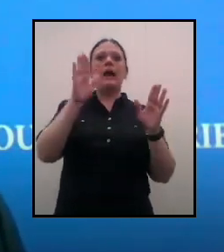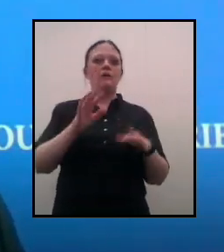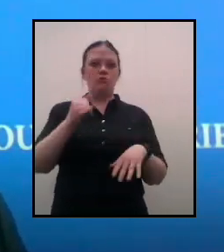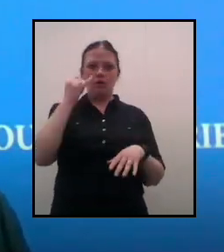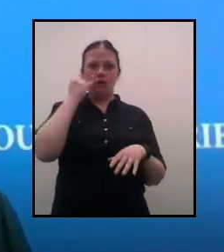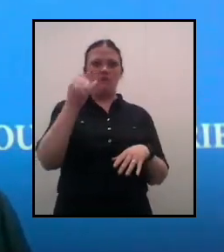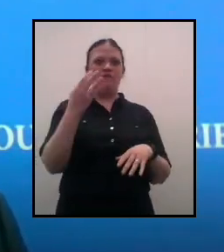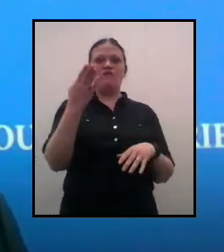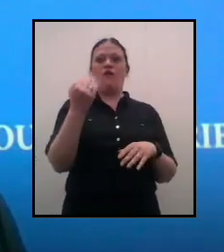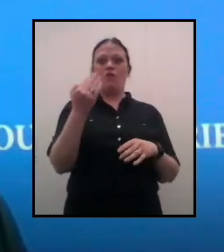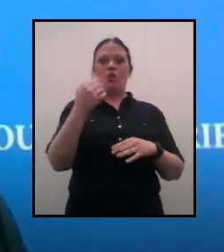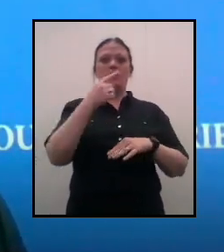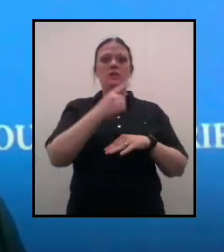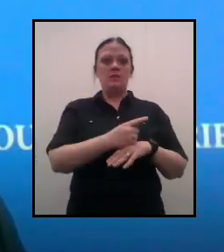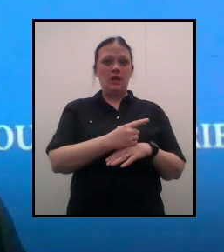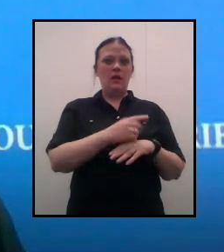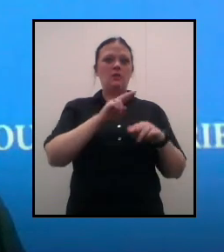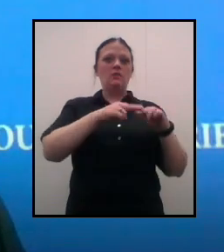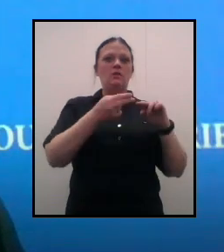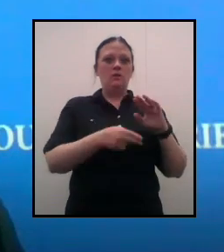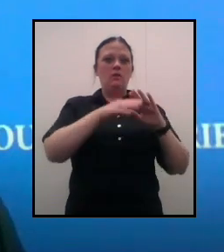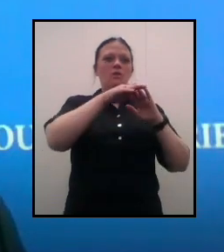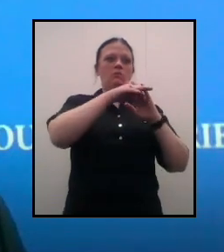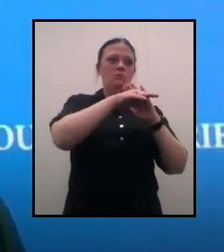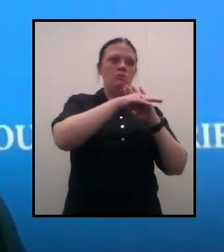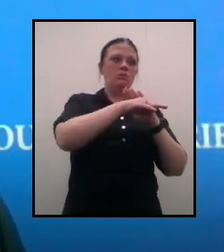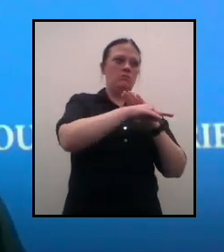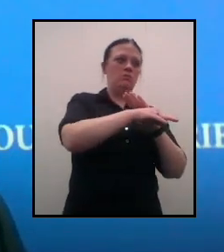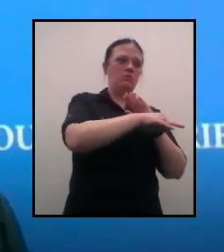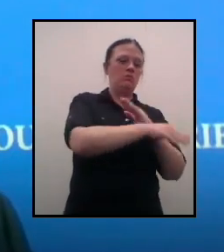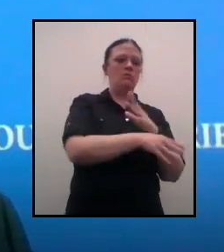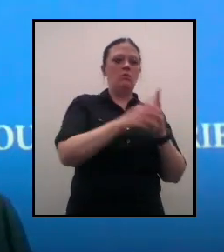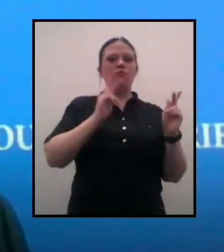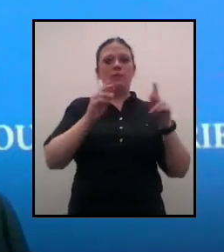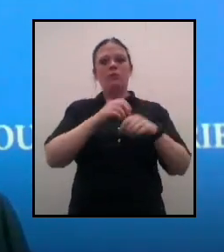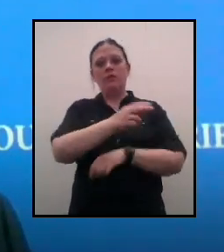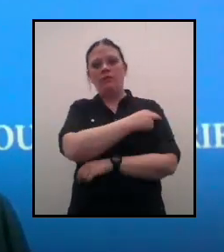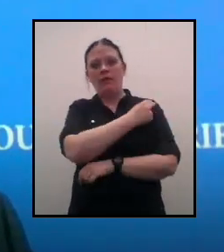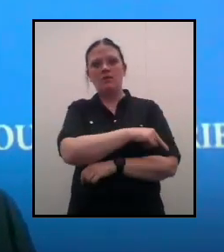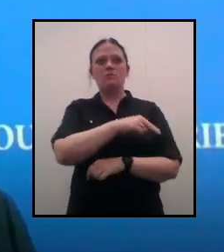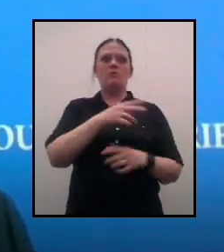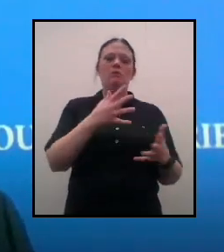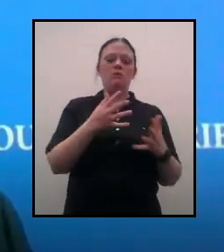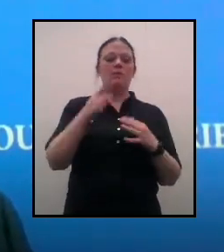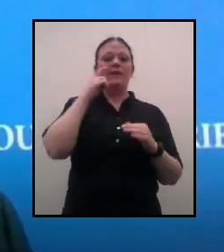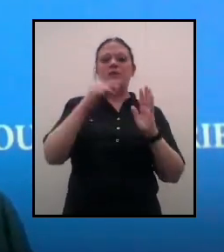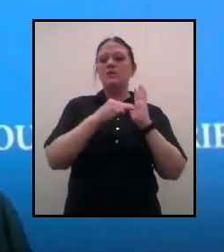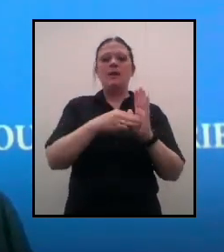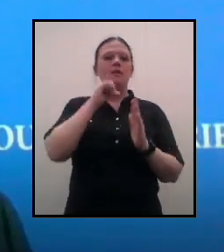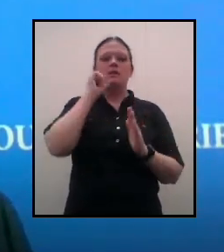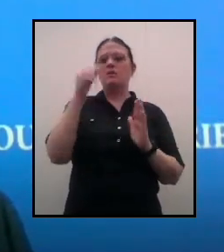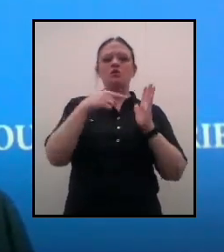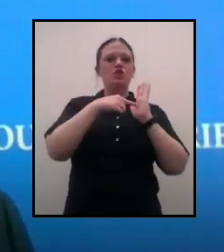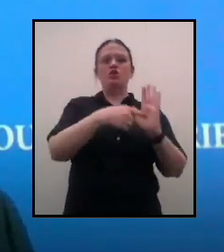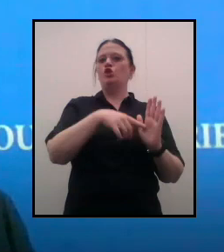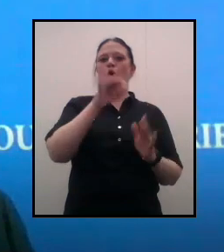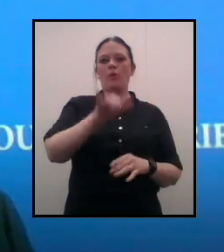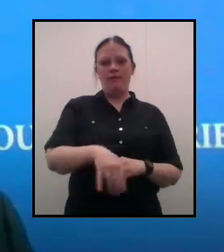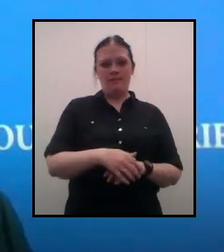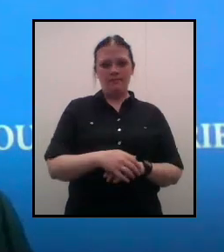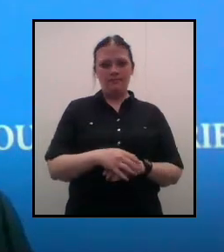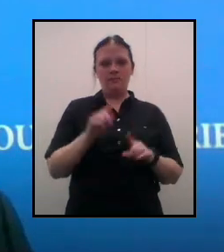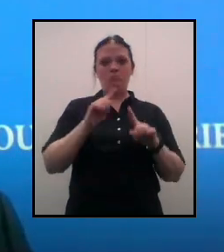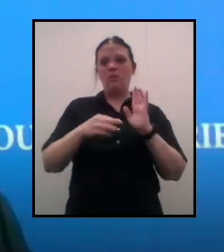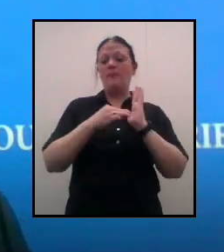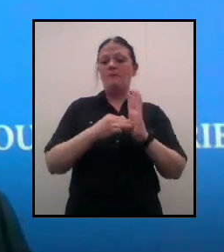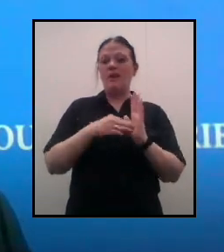14 days of declines in cases and 14 days of declines of hospitalizations, because the modeling doesn't show that. But the